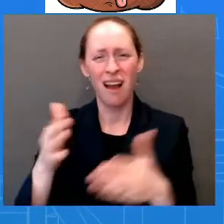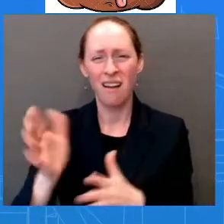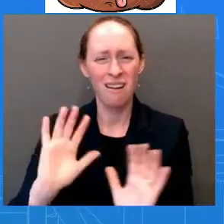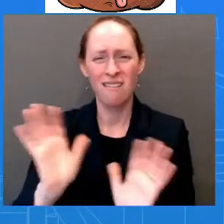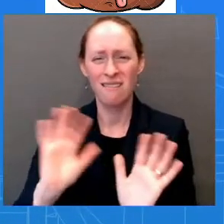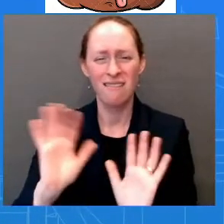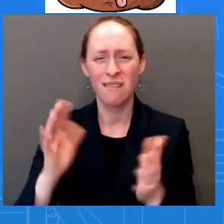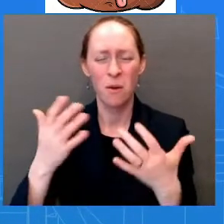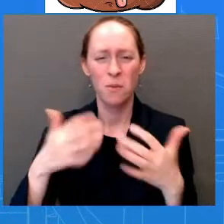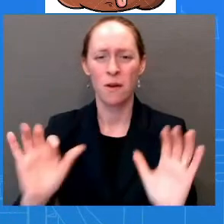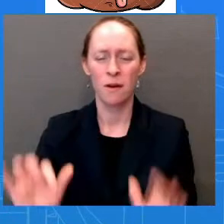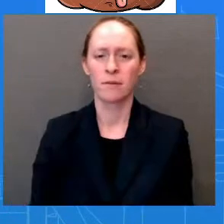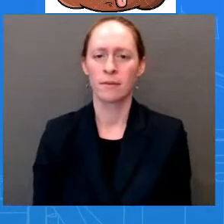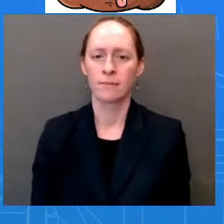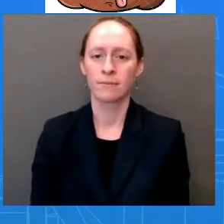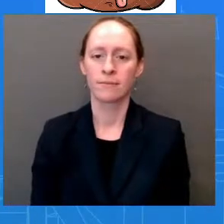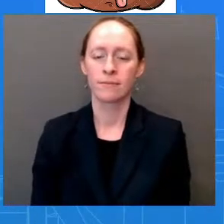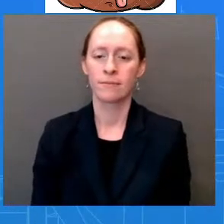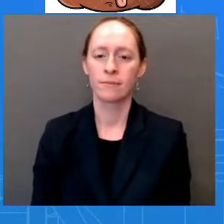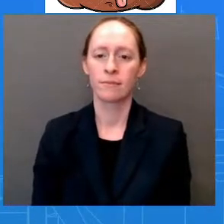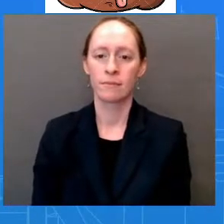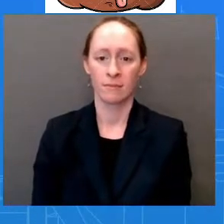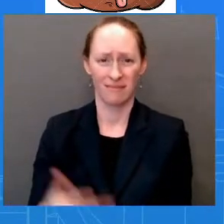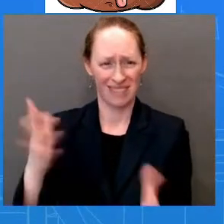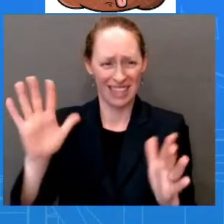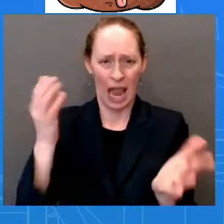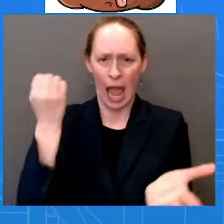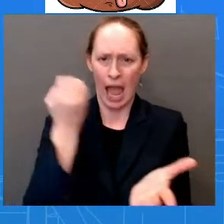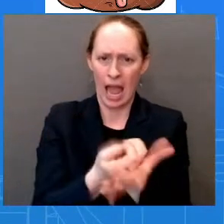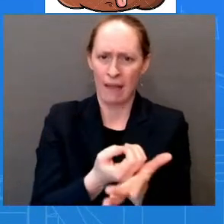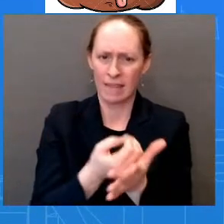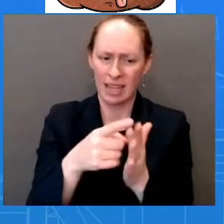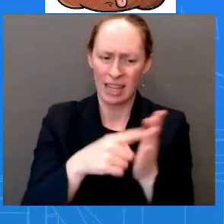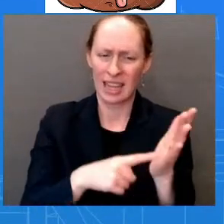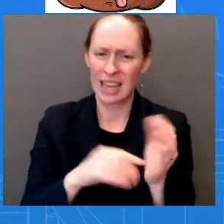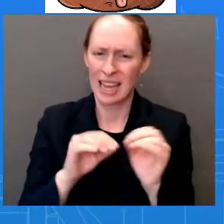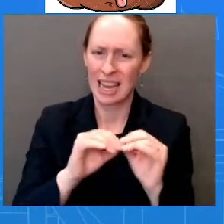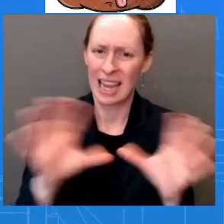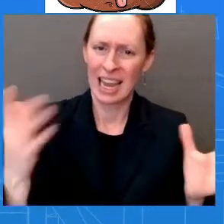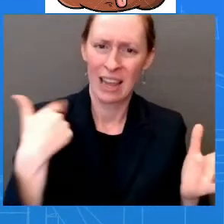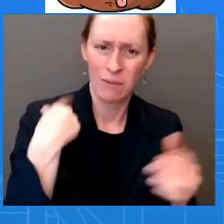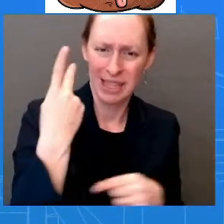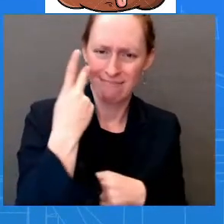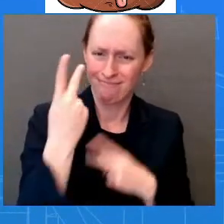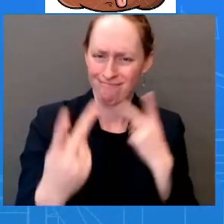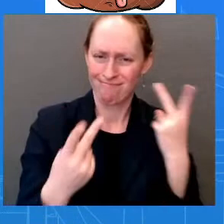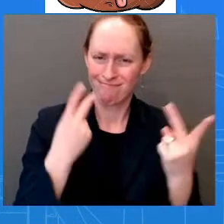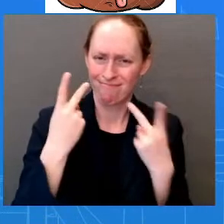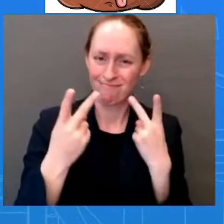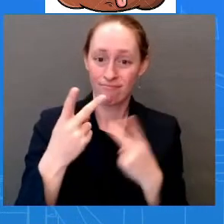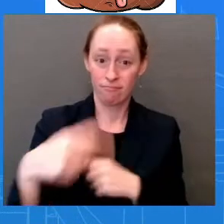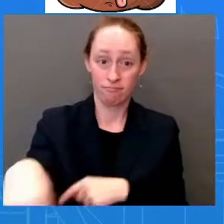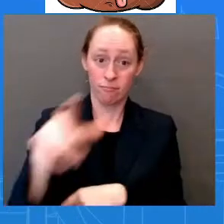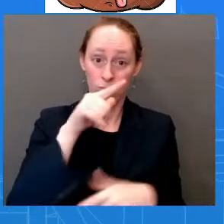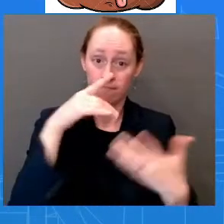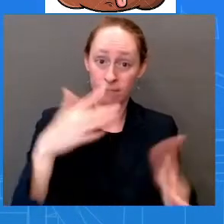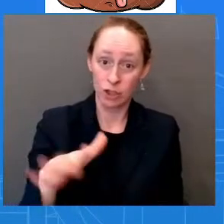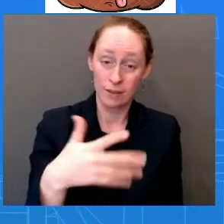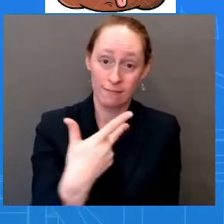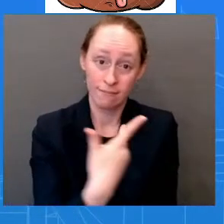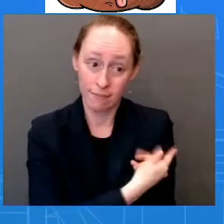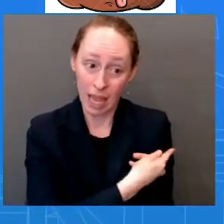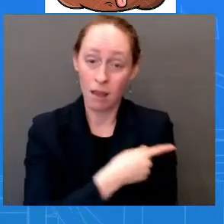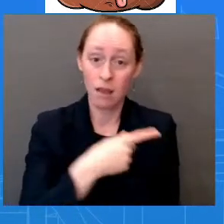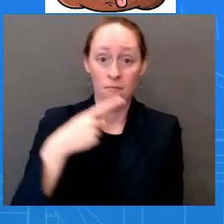could prevent every death in America, but, and then shines a whole bunch of spotlight on people who don't want it.